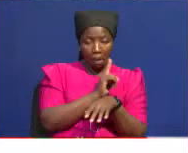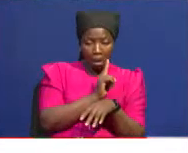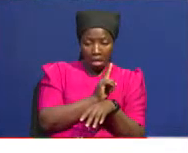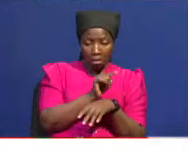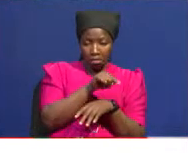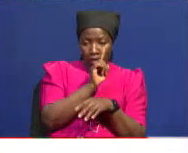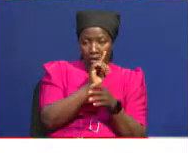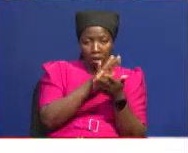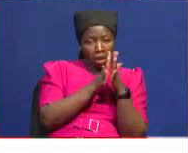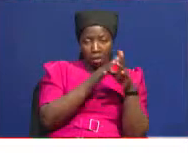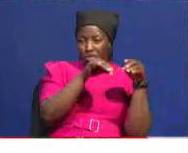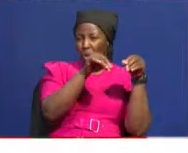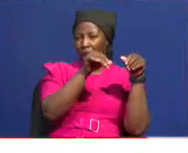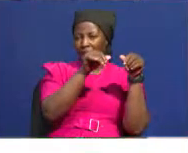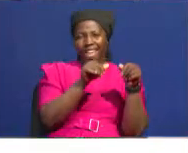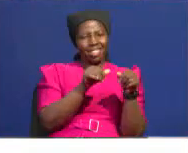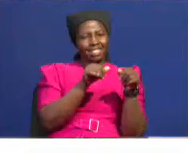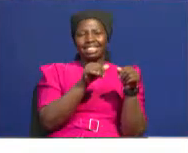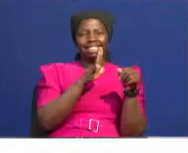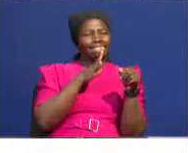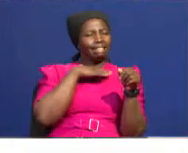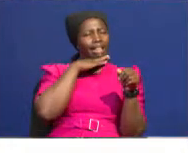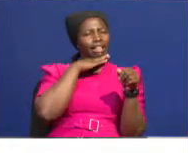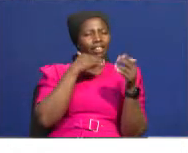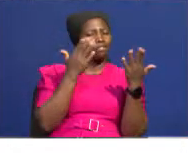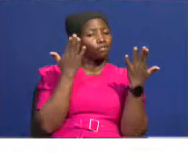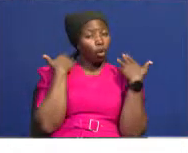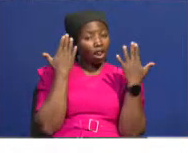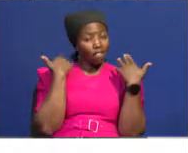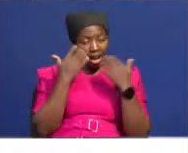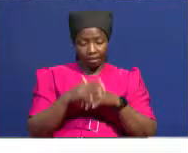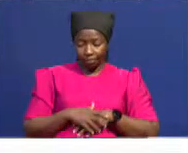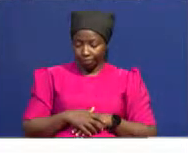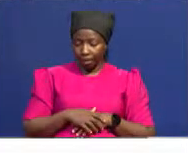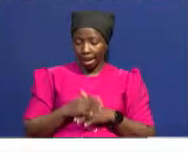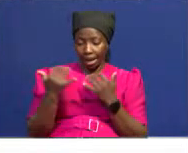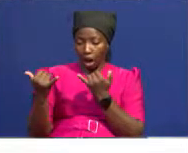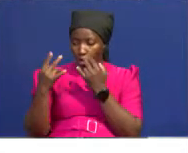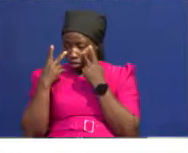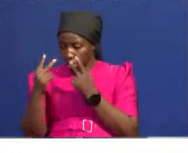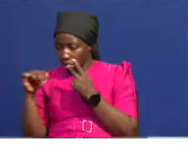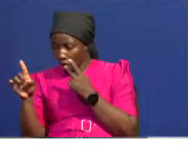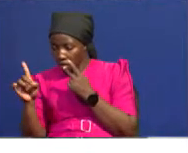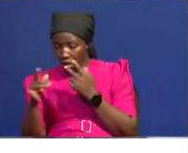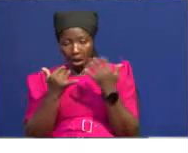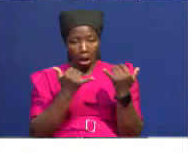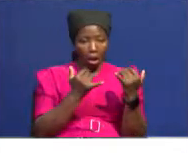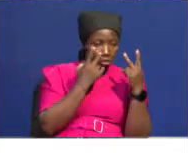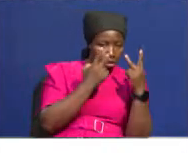ashes and gone forever. Now you see him, now you don't.